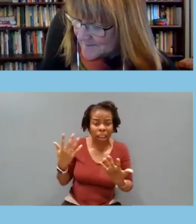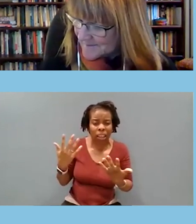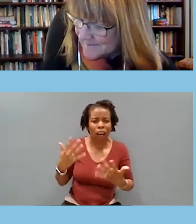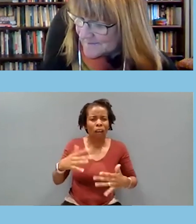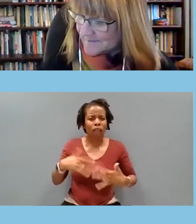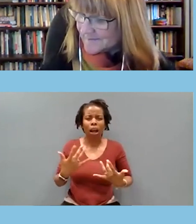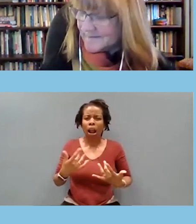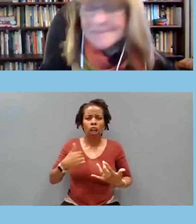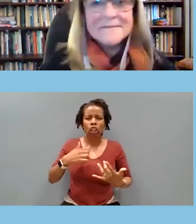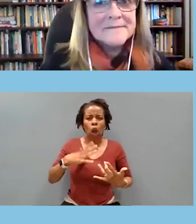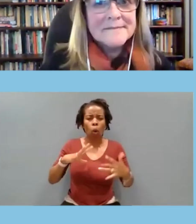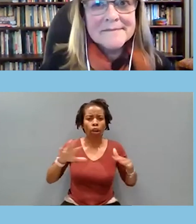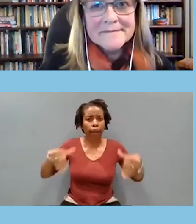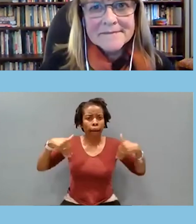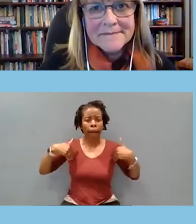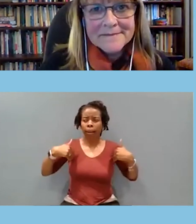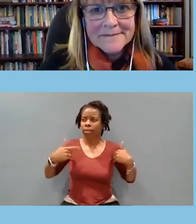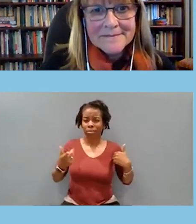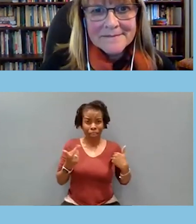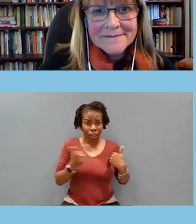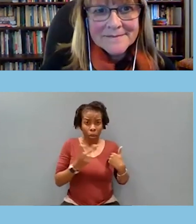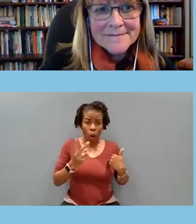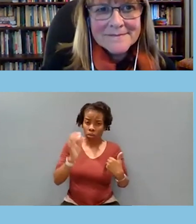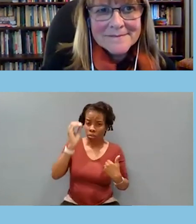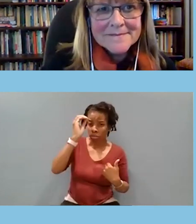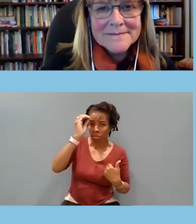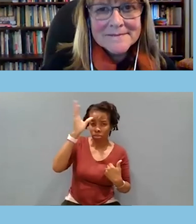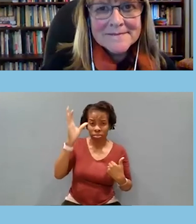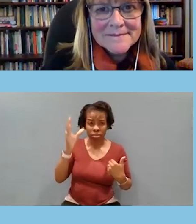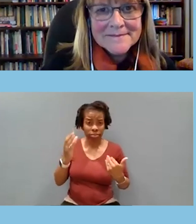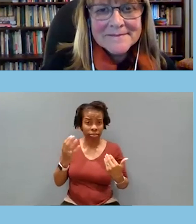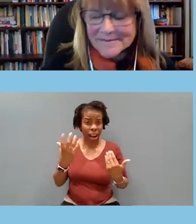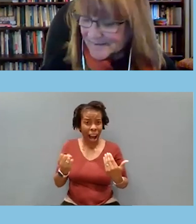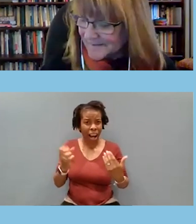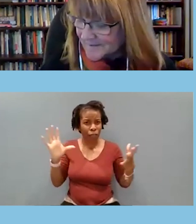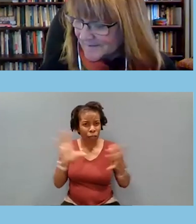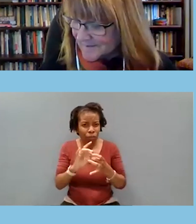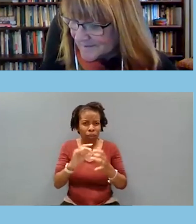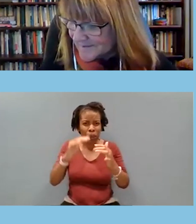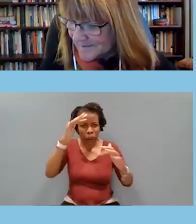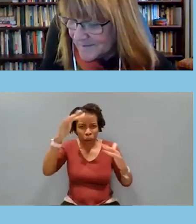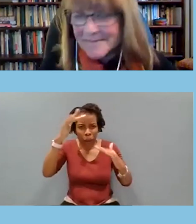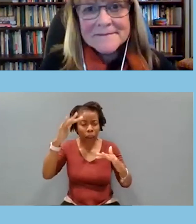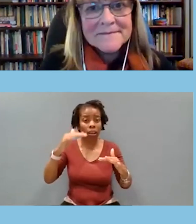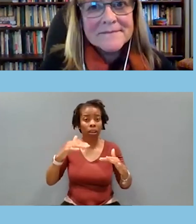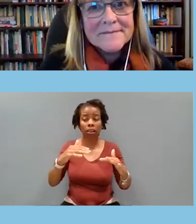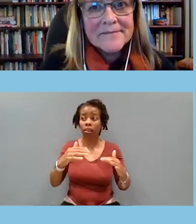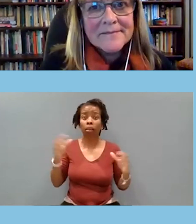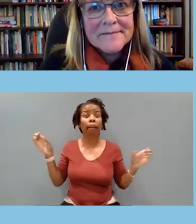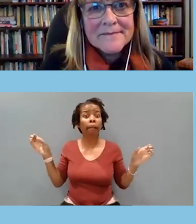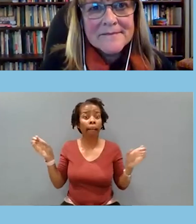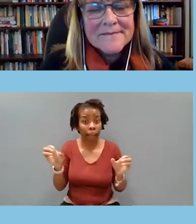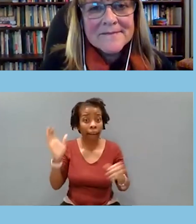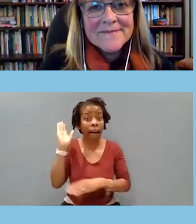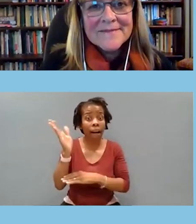don't know how to even to say it, sort of two such collegial and connected thinkers and speakers together without giving you a chance to